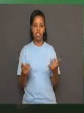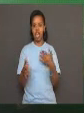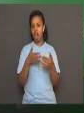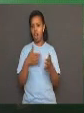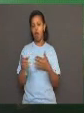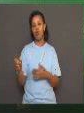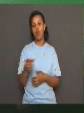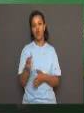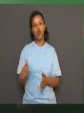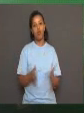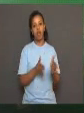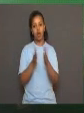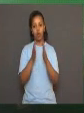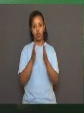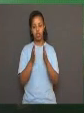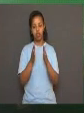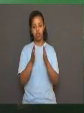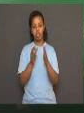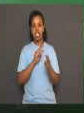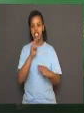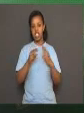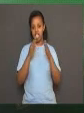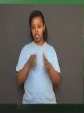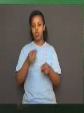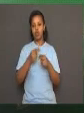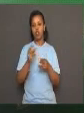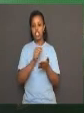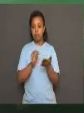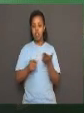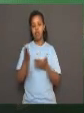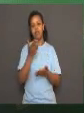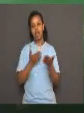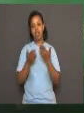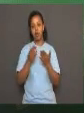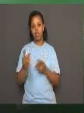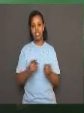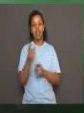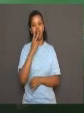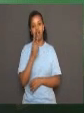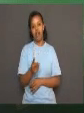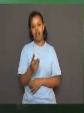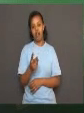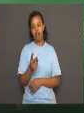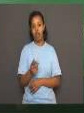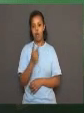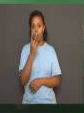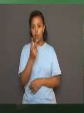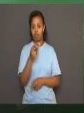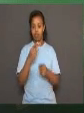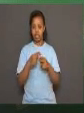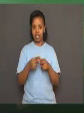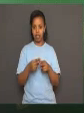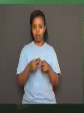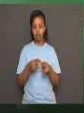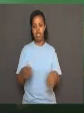simple ways to write scientific names. In binomial